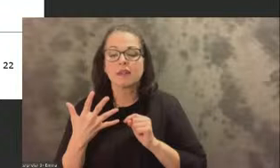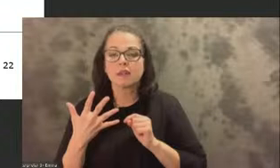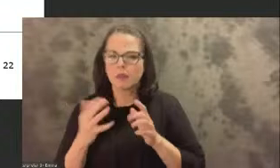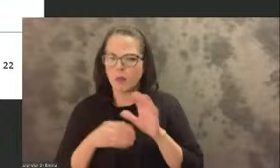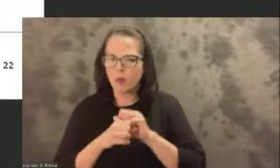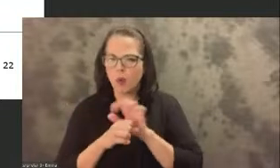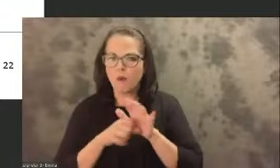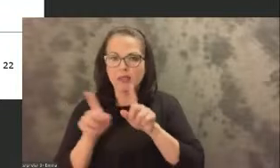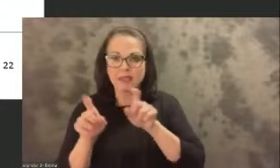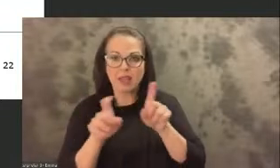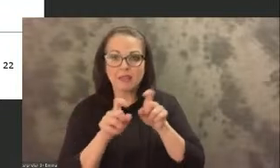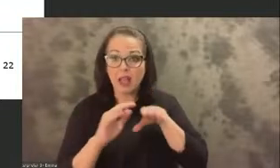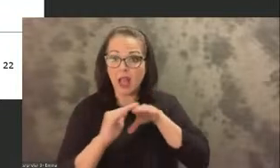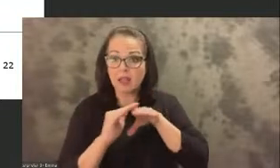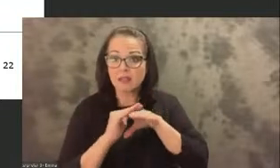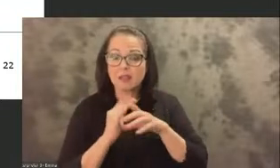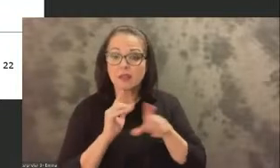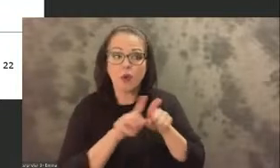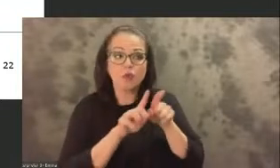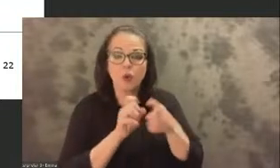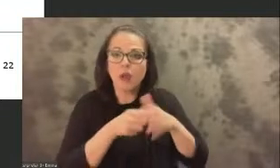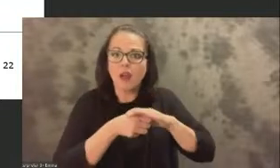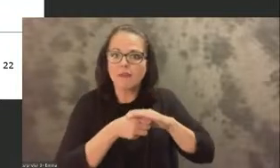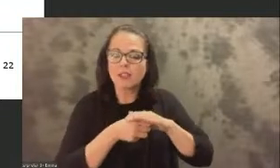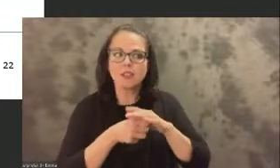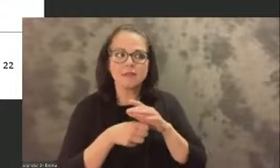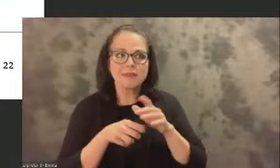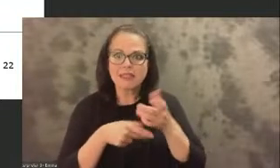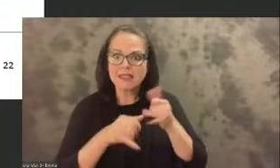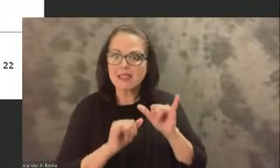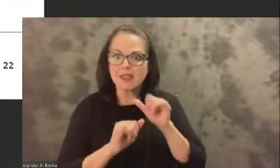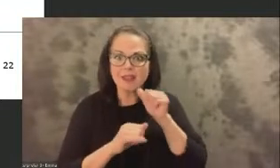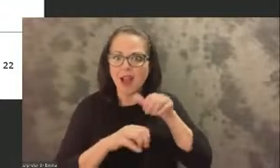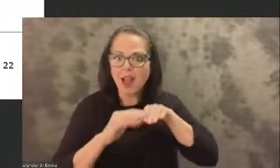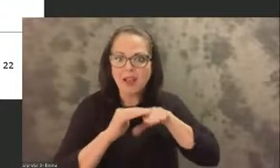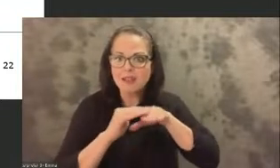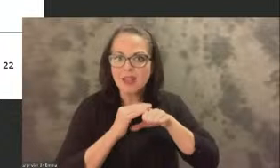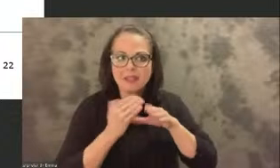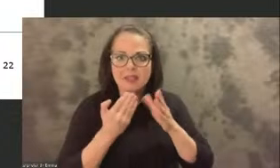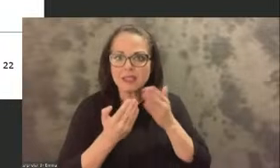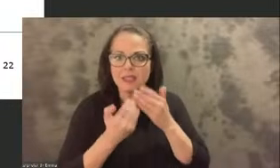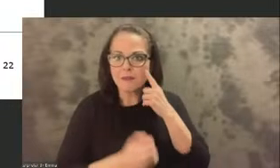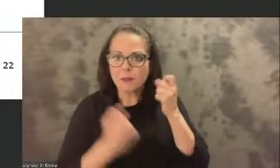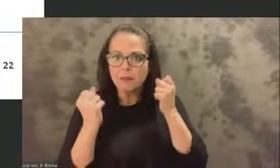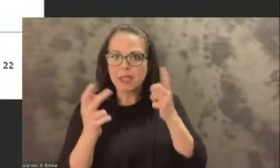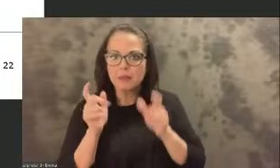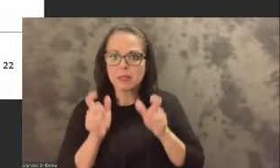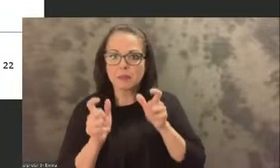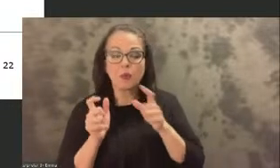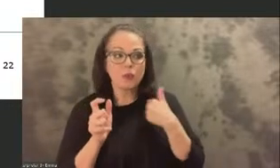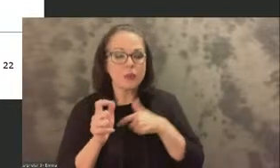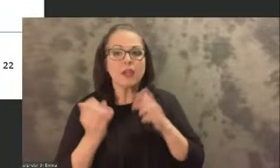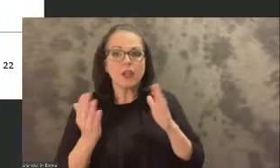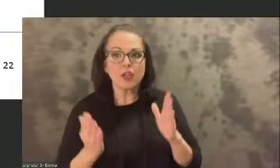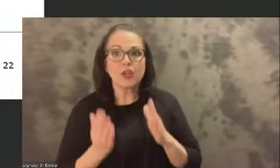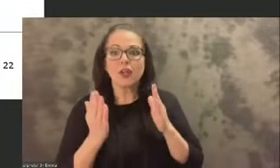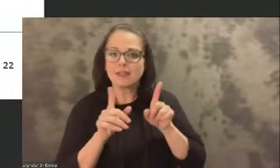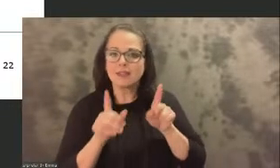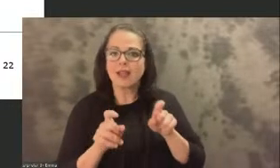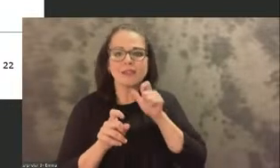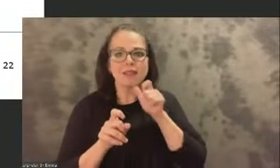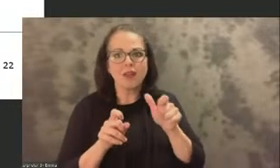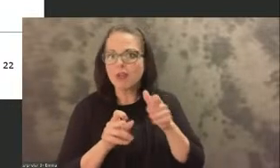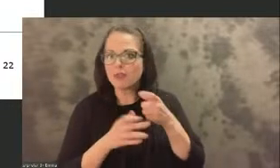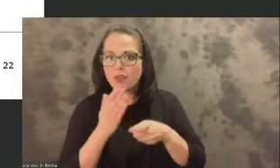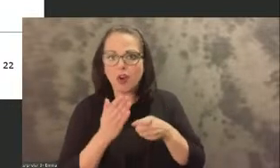COVID testing access and coverage remains inaccessible for many. We encourage that testing be accessible and at no charge to help